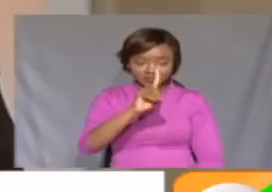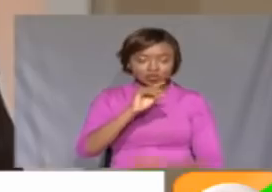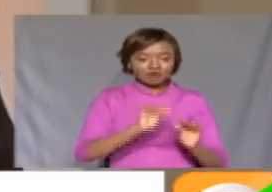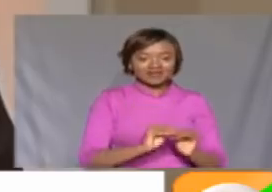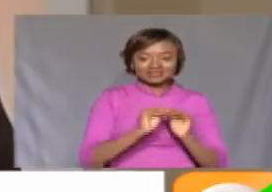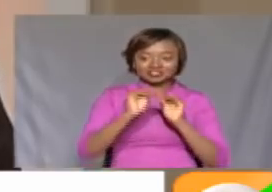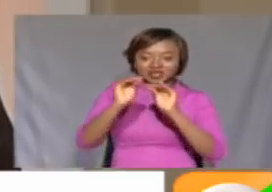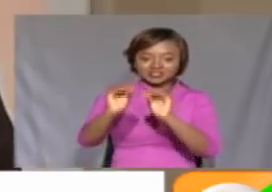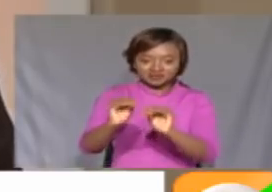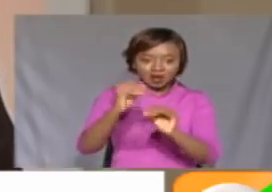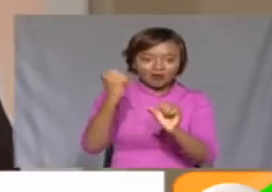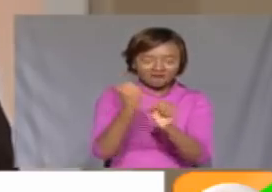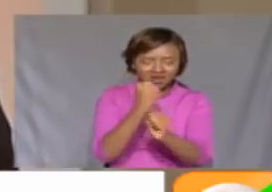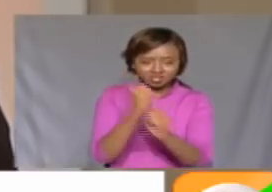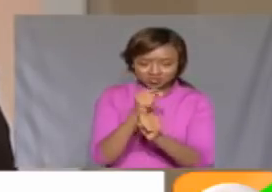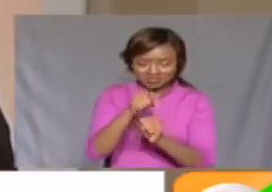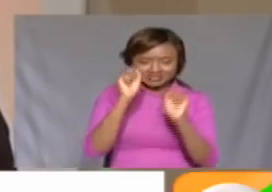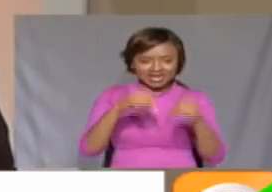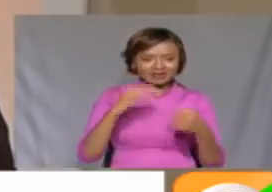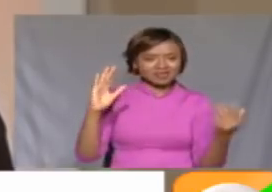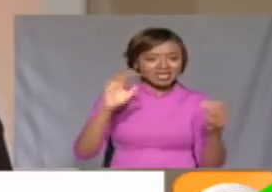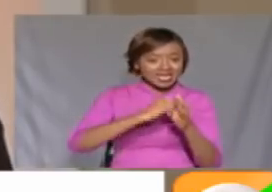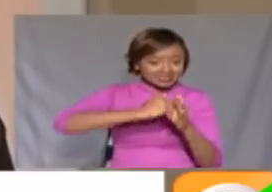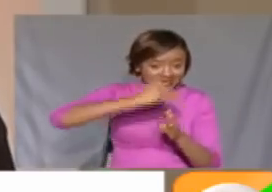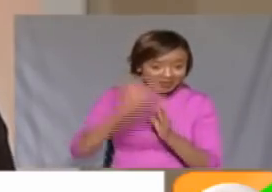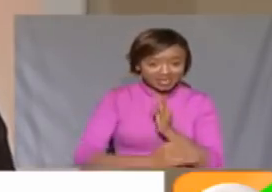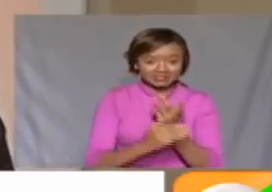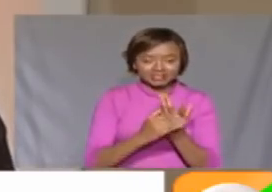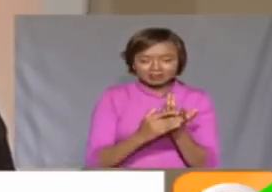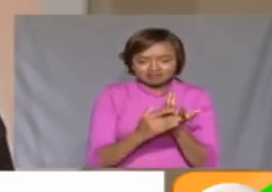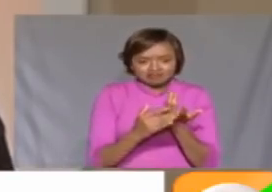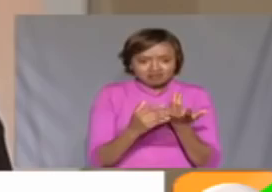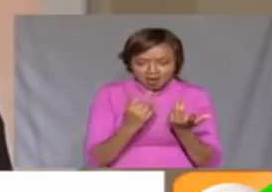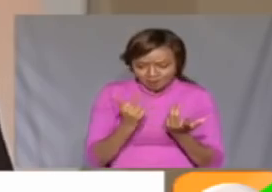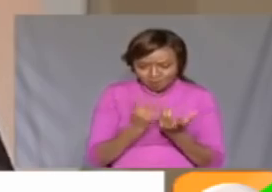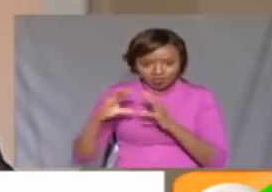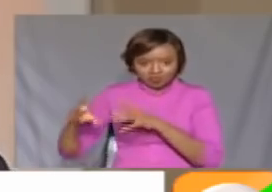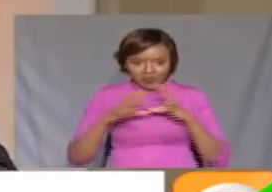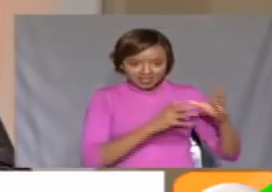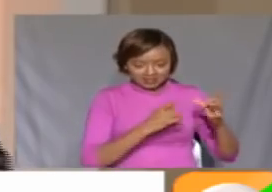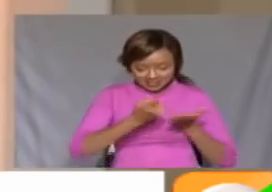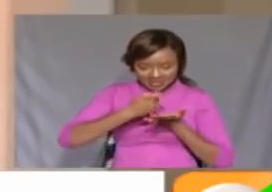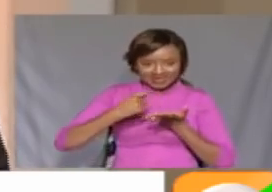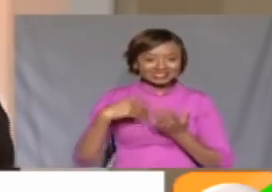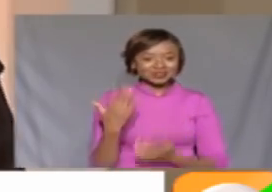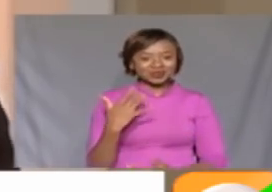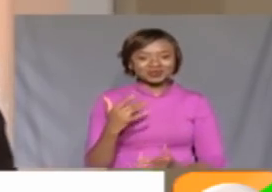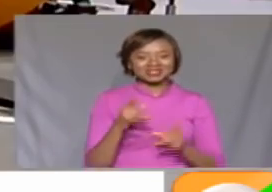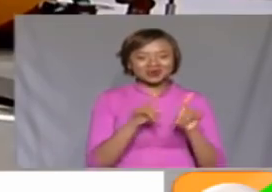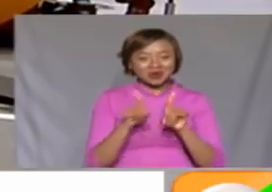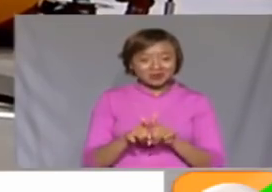only be terminated by the mutual written consent of both parties expressed in a common document. Tangoja sana.